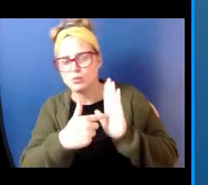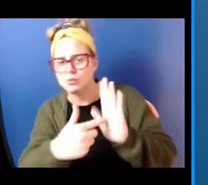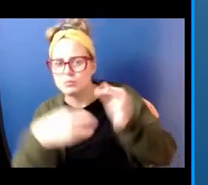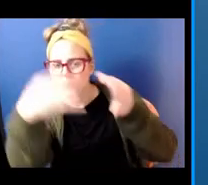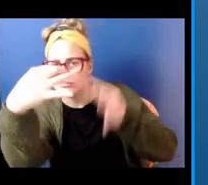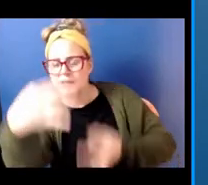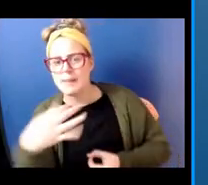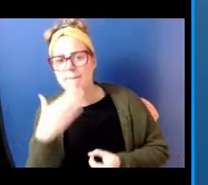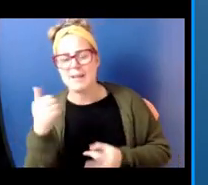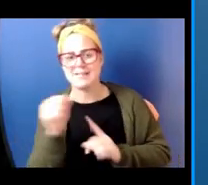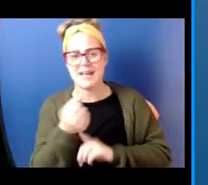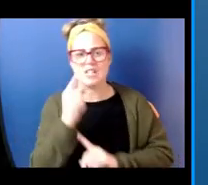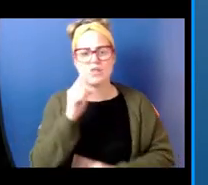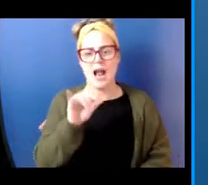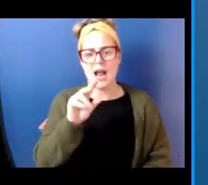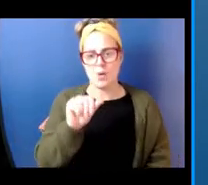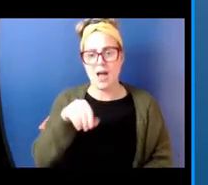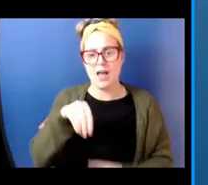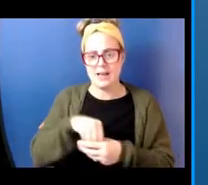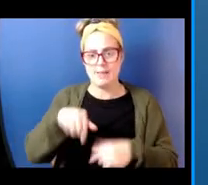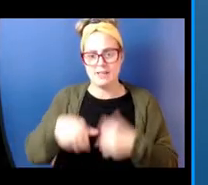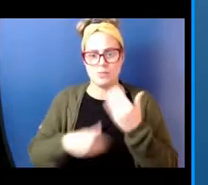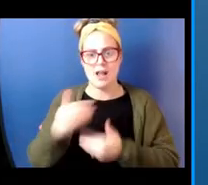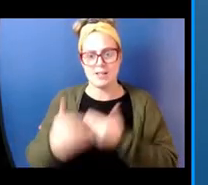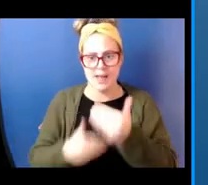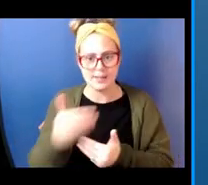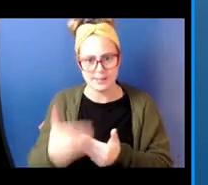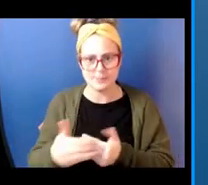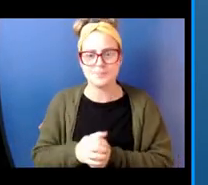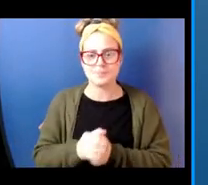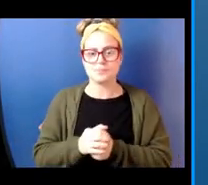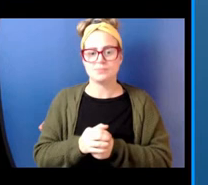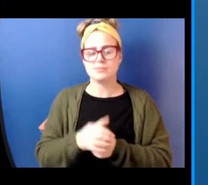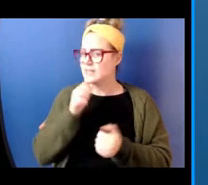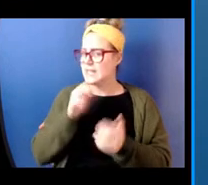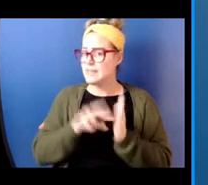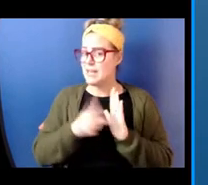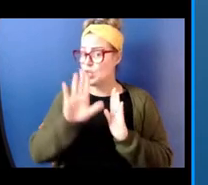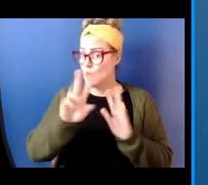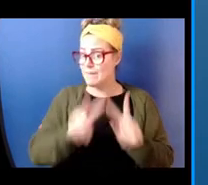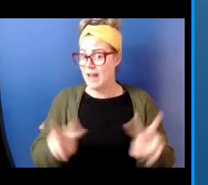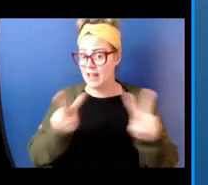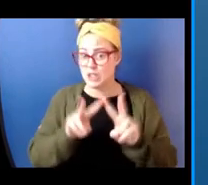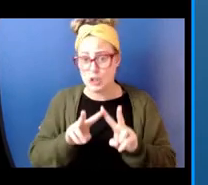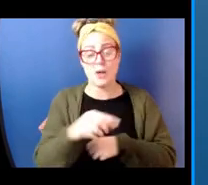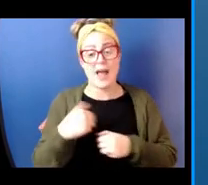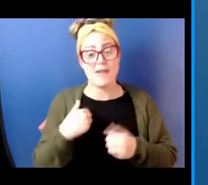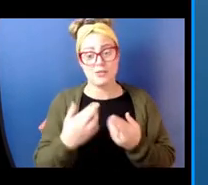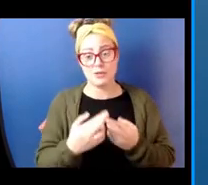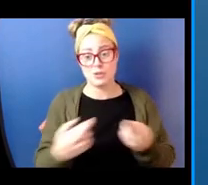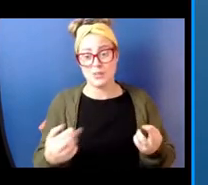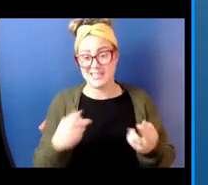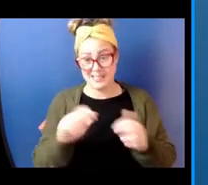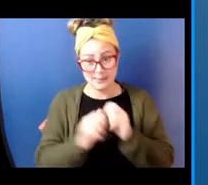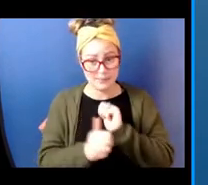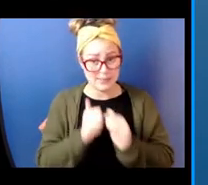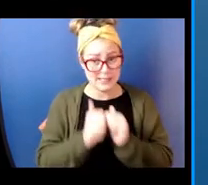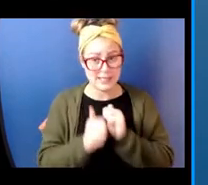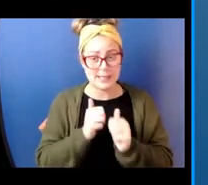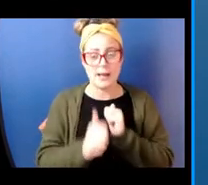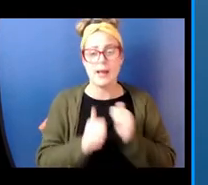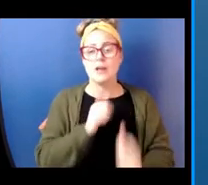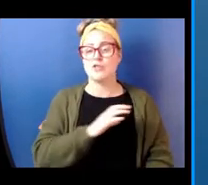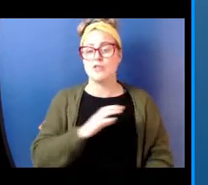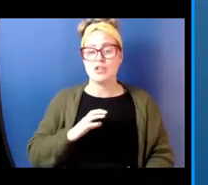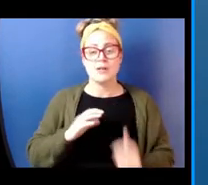folks in Iowa also to understand that this does not diminish your value as a state in what you bring to a level on the state and